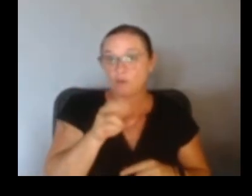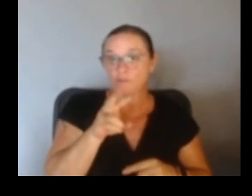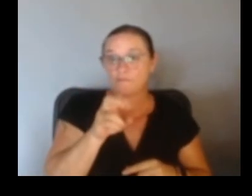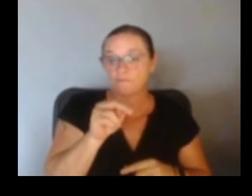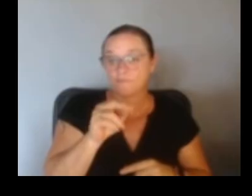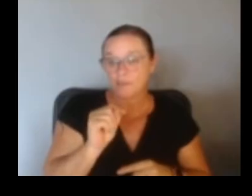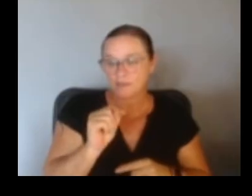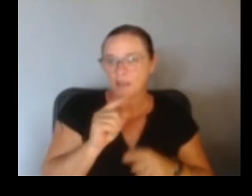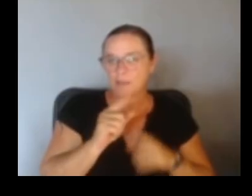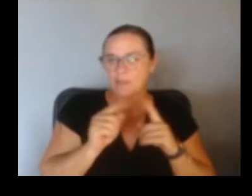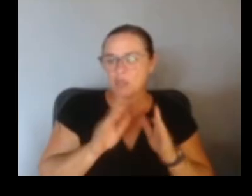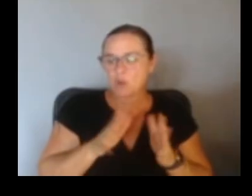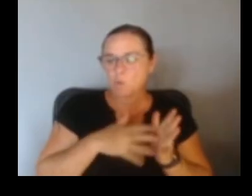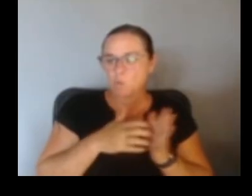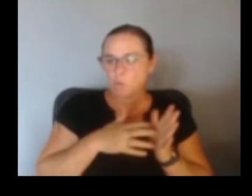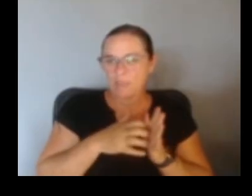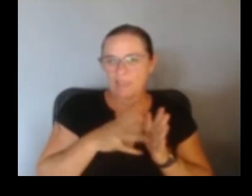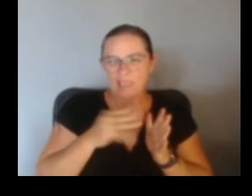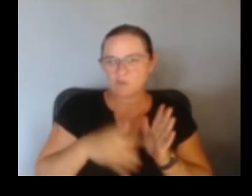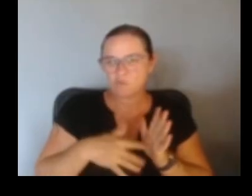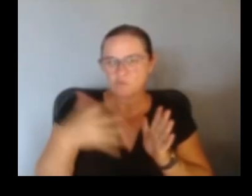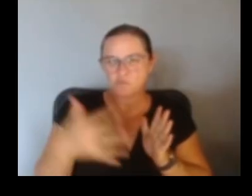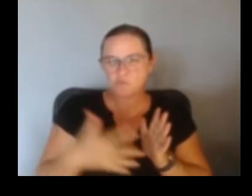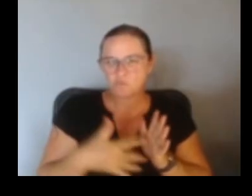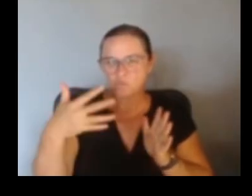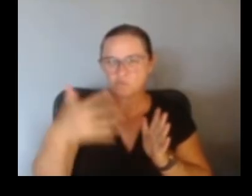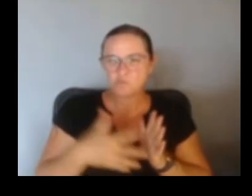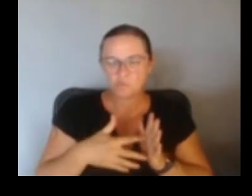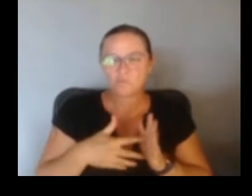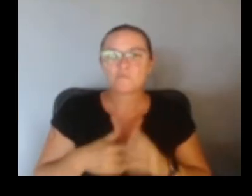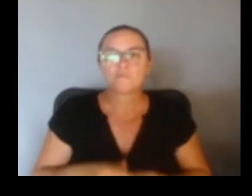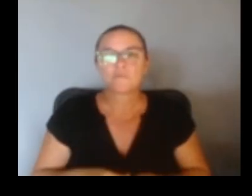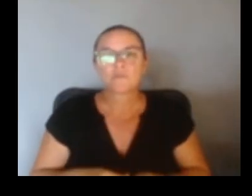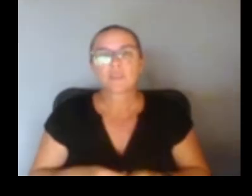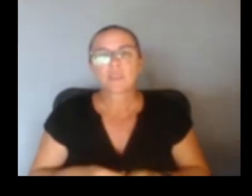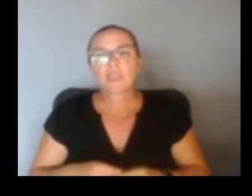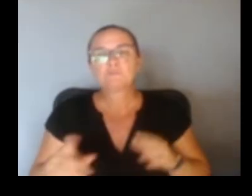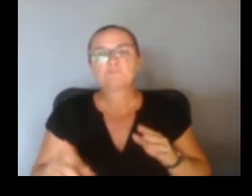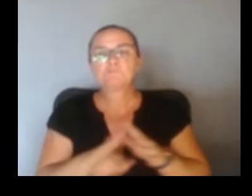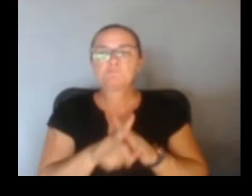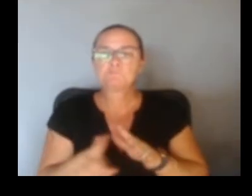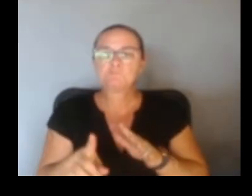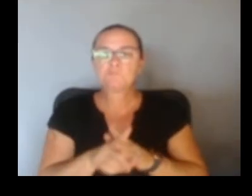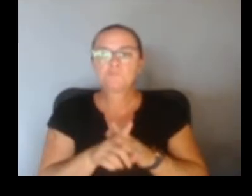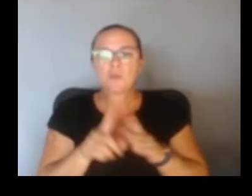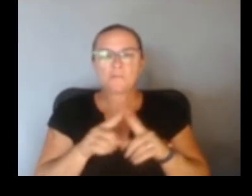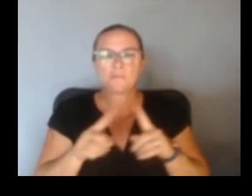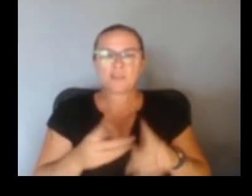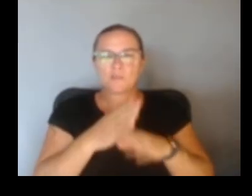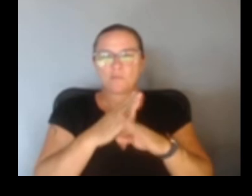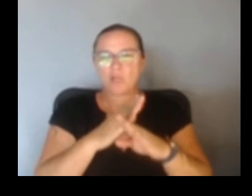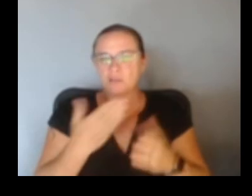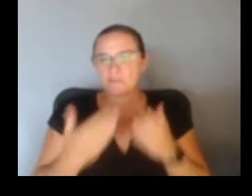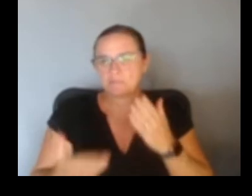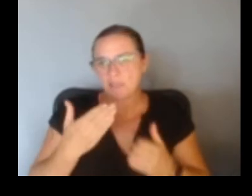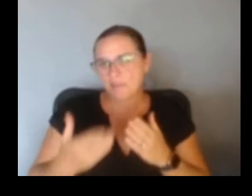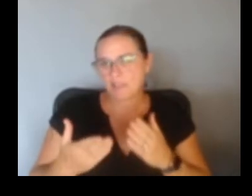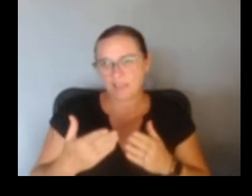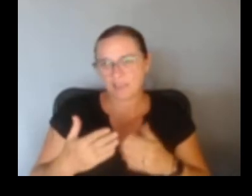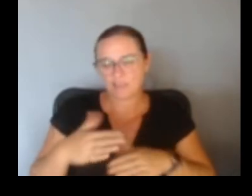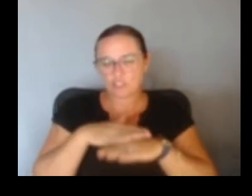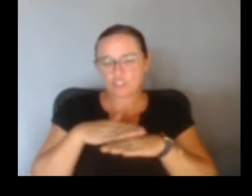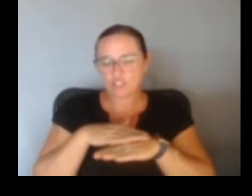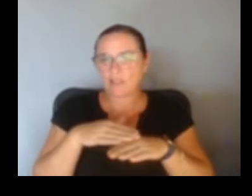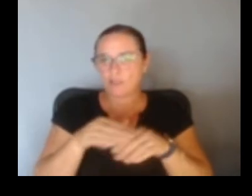but very weakly and intermittently. So it's coming, but it's blocked perhaps shallowly in the north vent